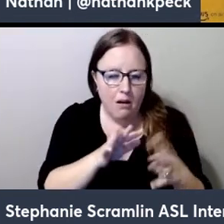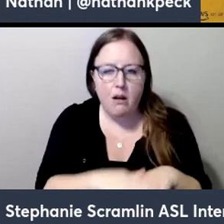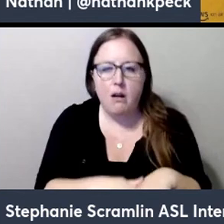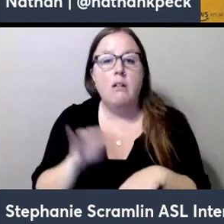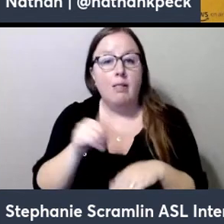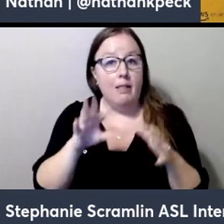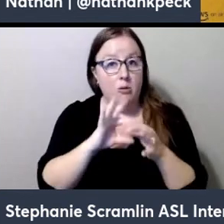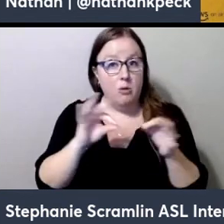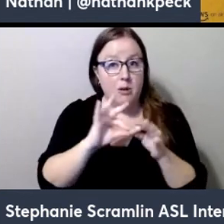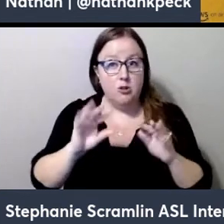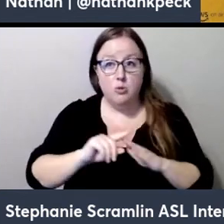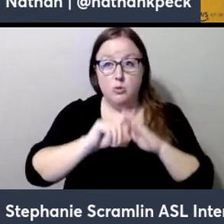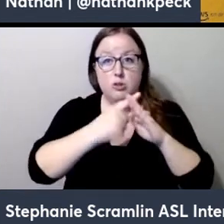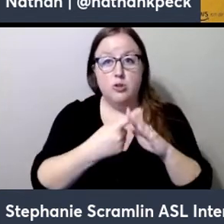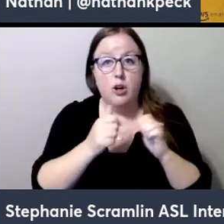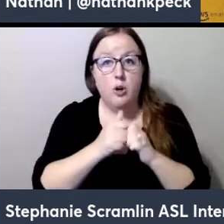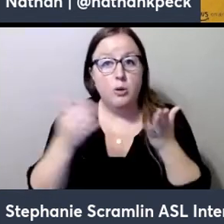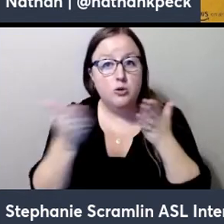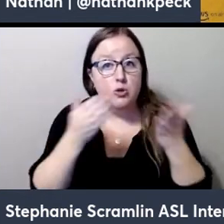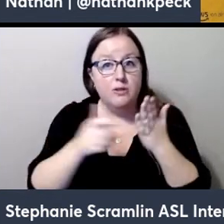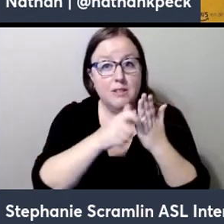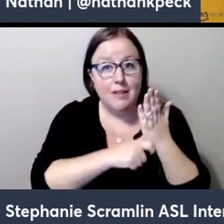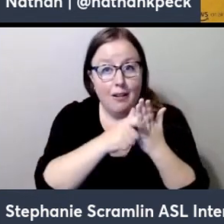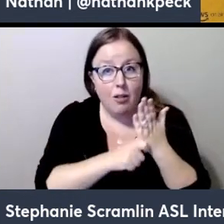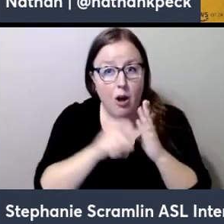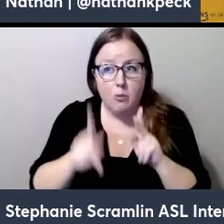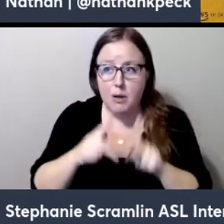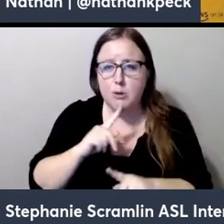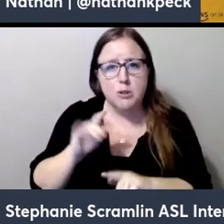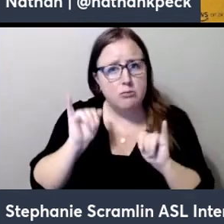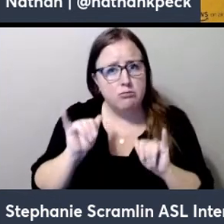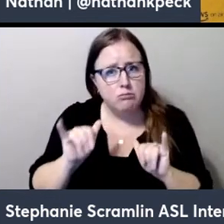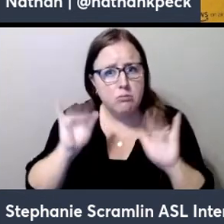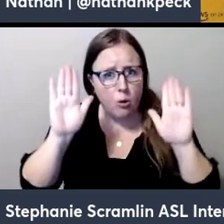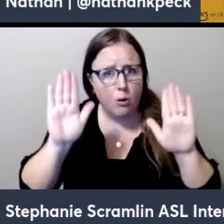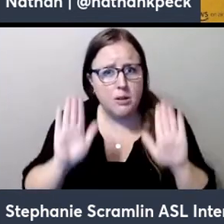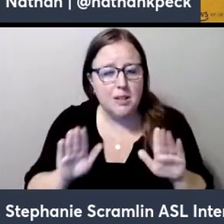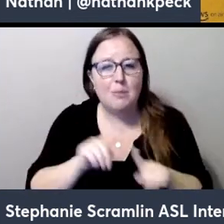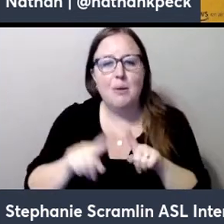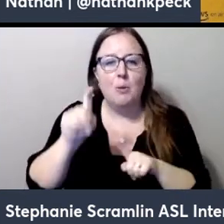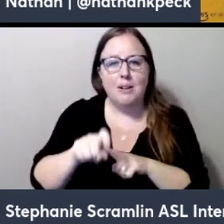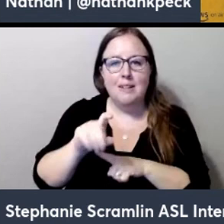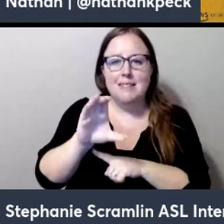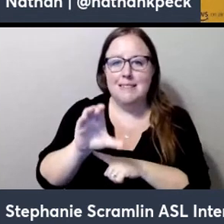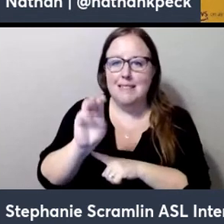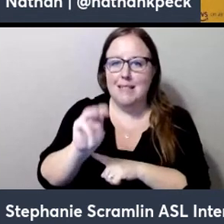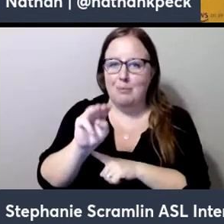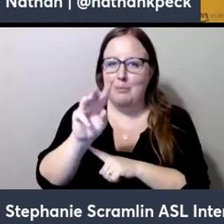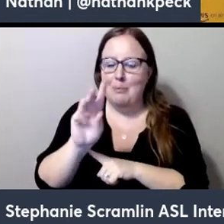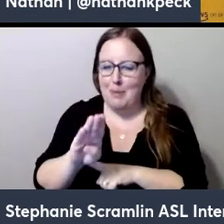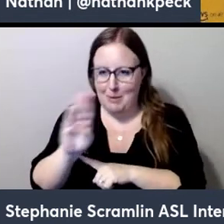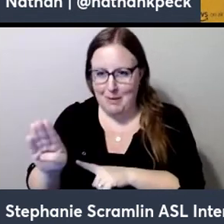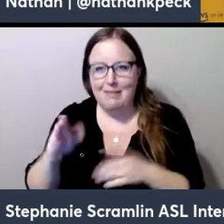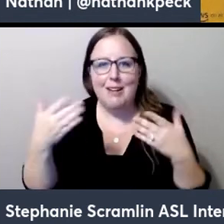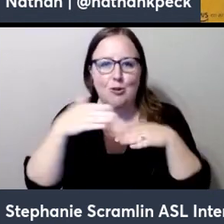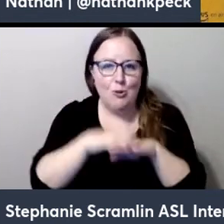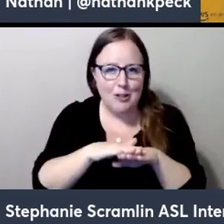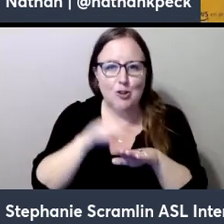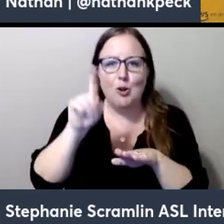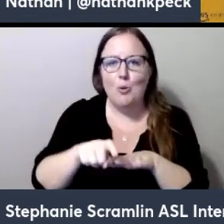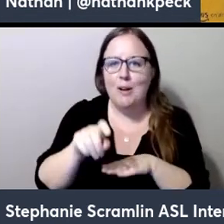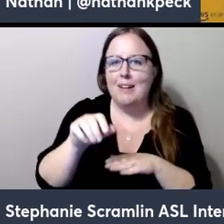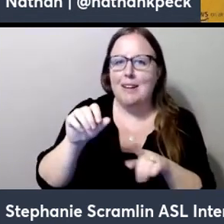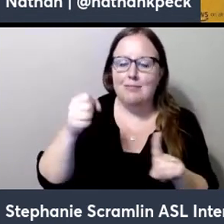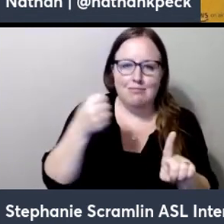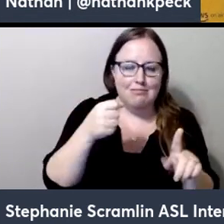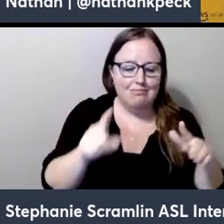stated, we started out with Service Catalog. People said that's great, but we need CMDB integrations. We need incident. We need these